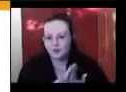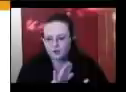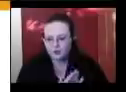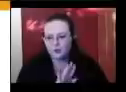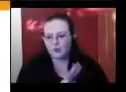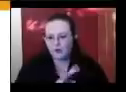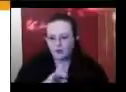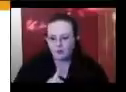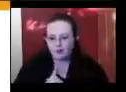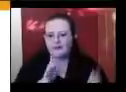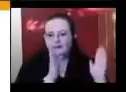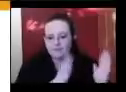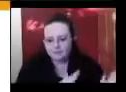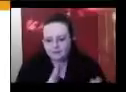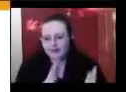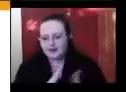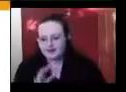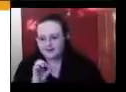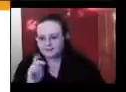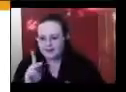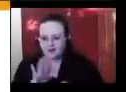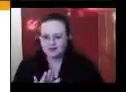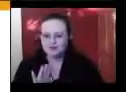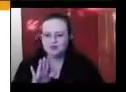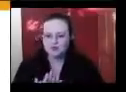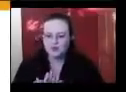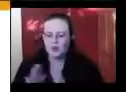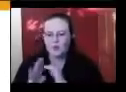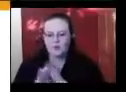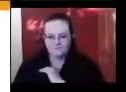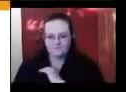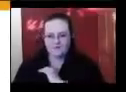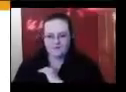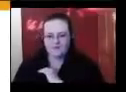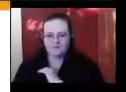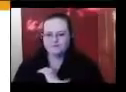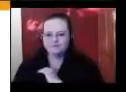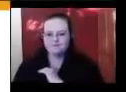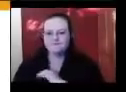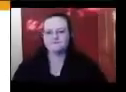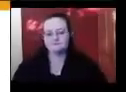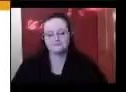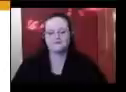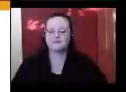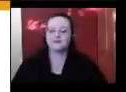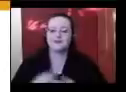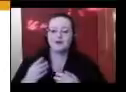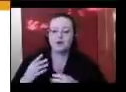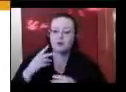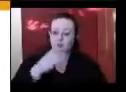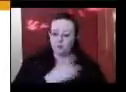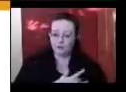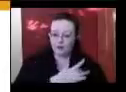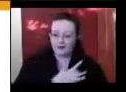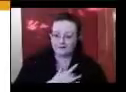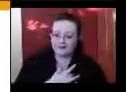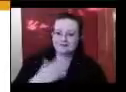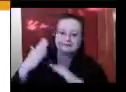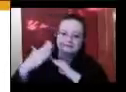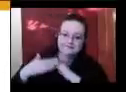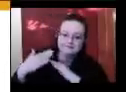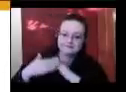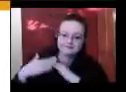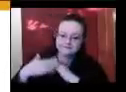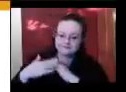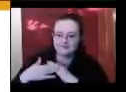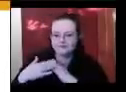planning for our return to school in September. As we've got additional guidance from the province over the last month or